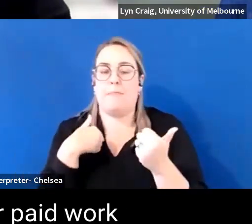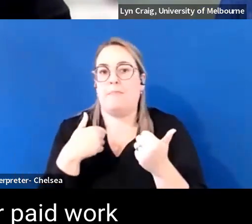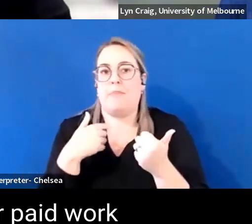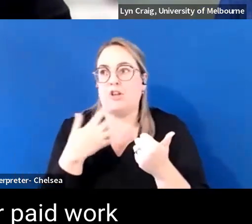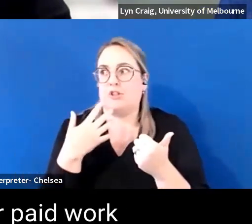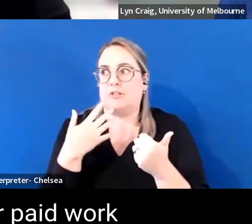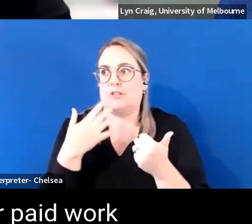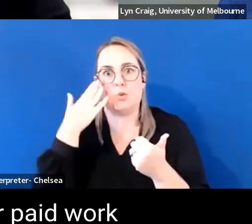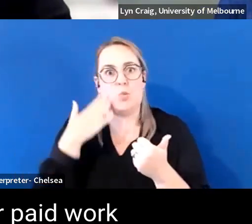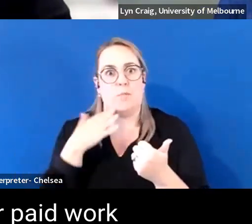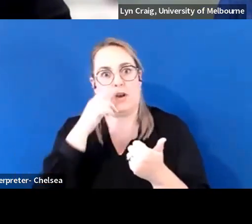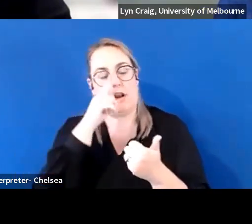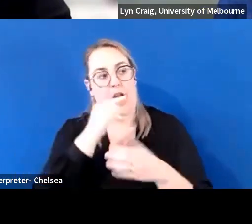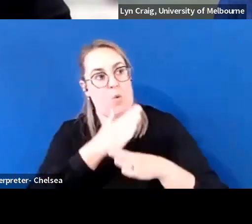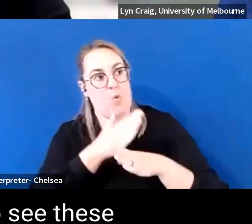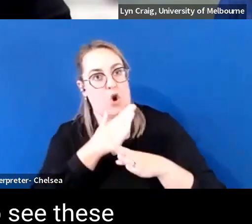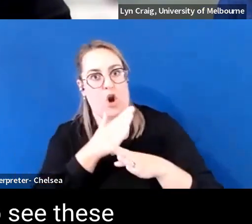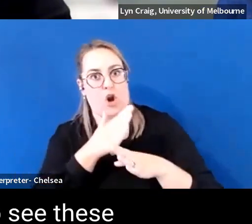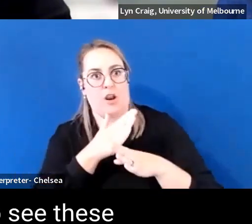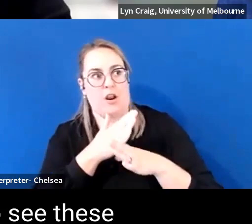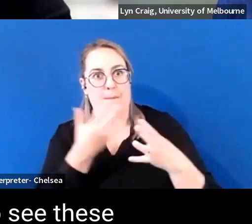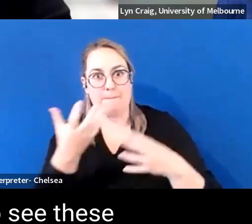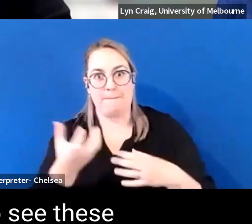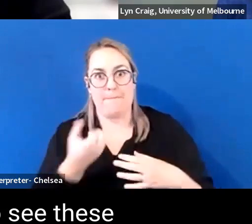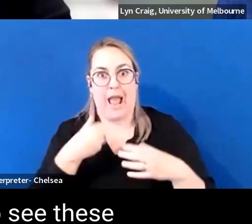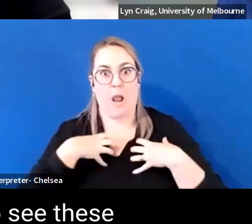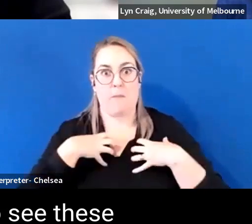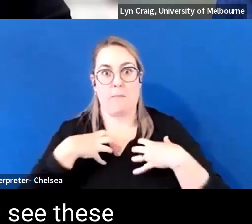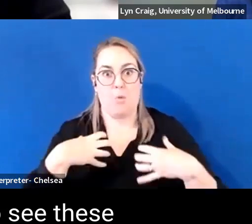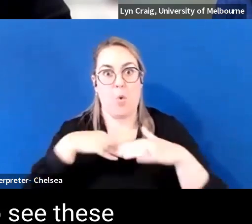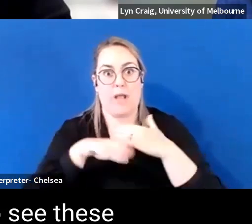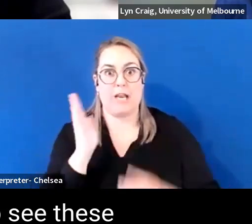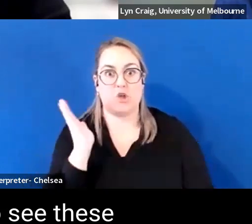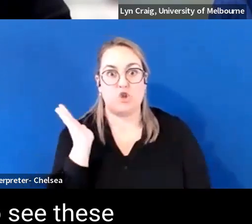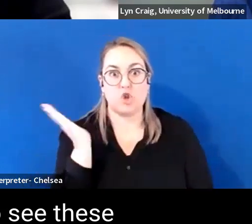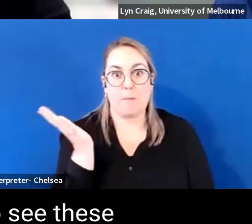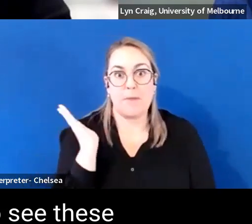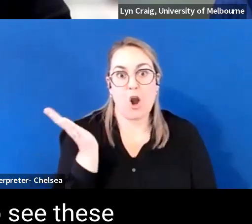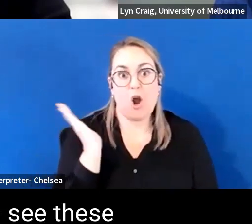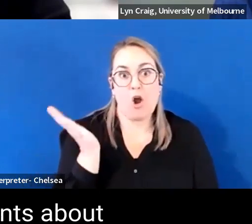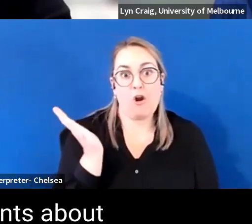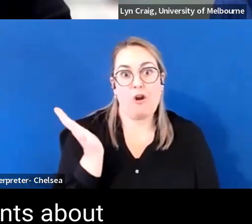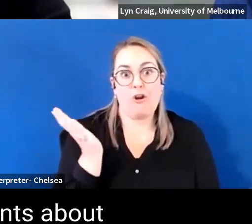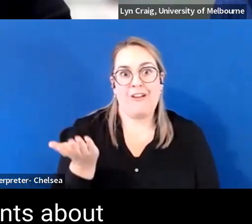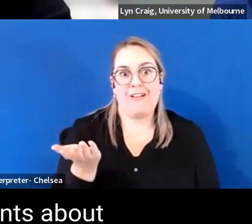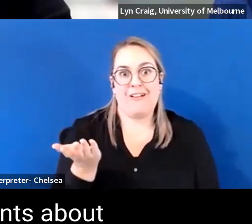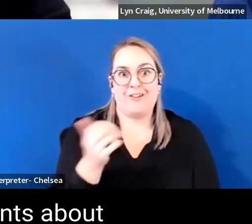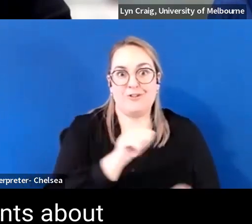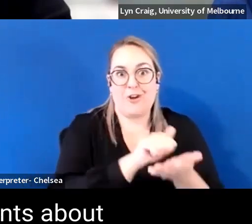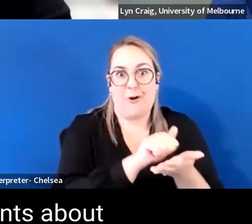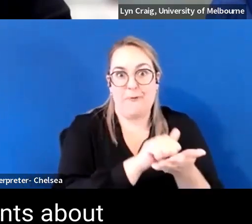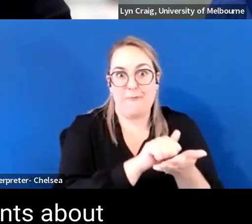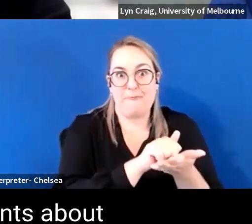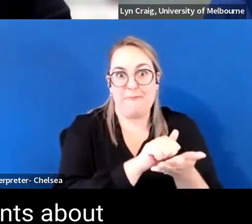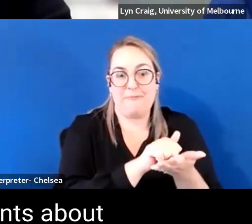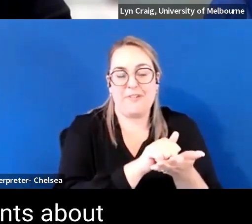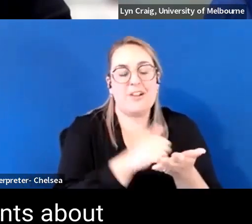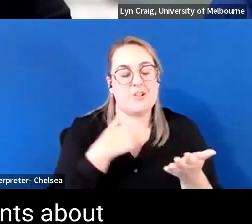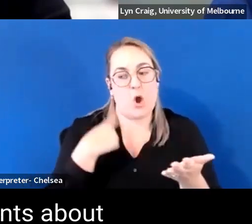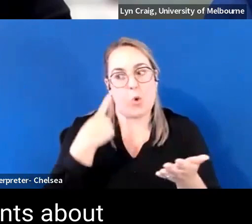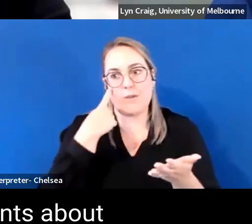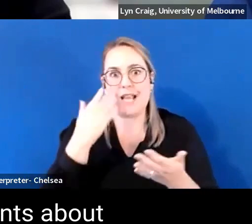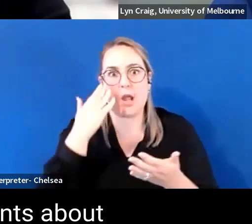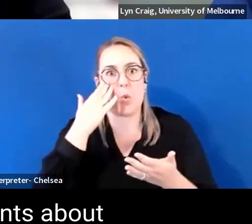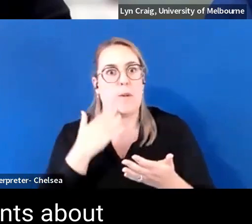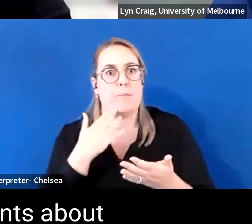work working at Domino's. So we're going to see these women continue to leave if the